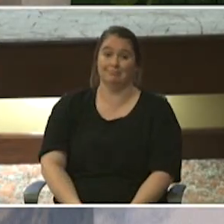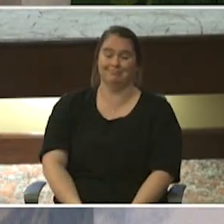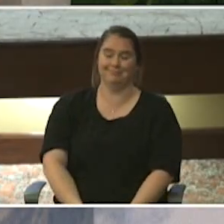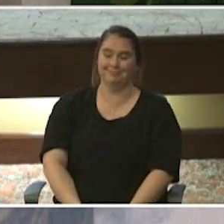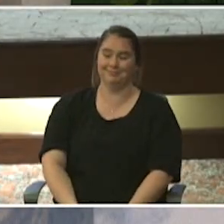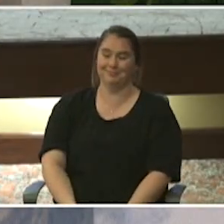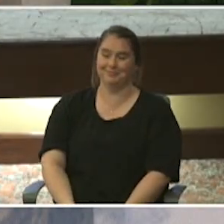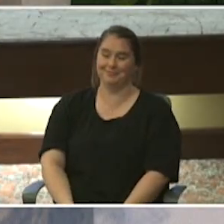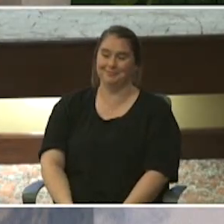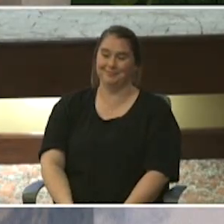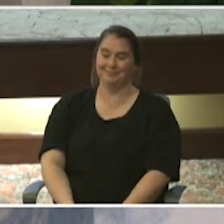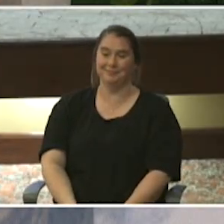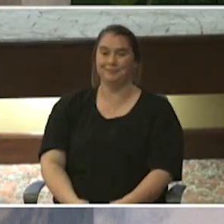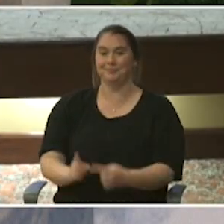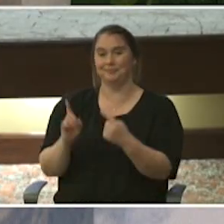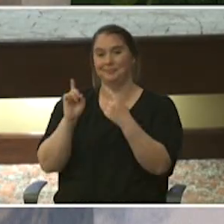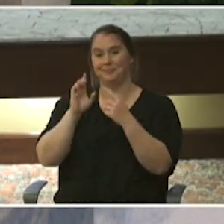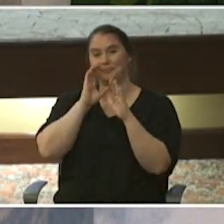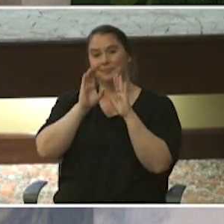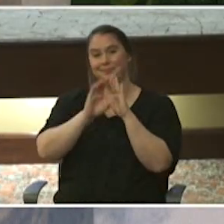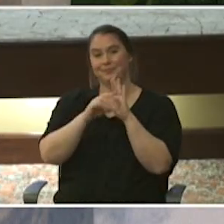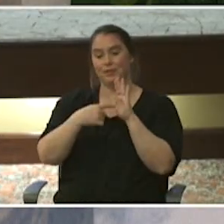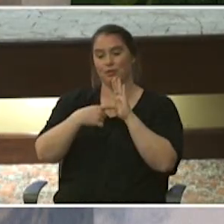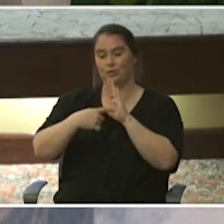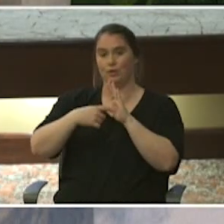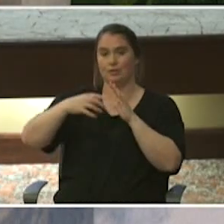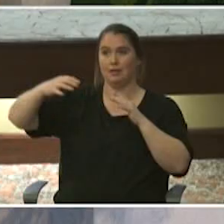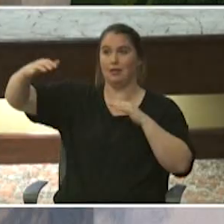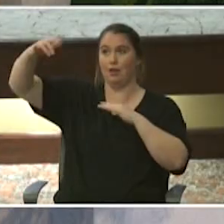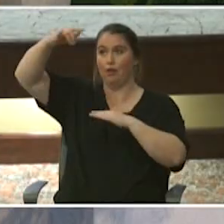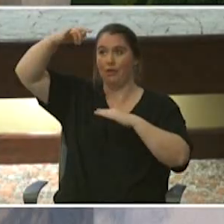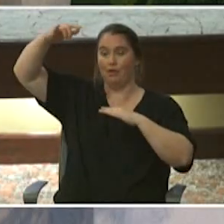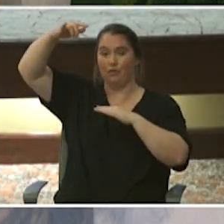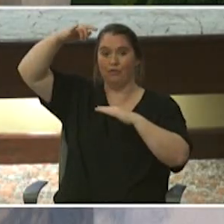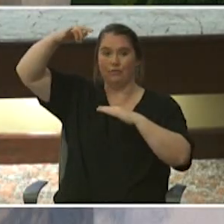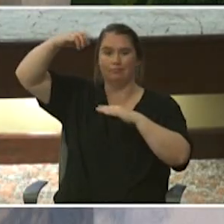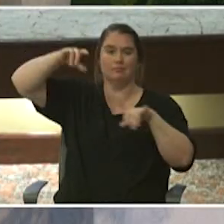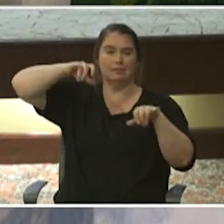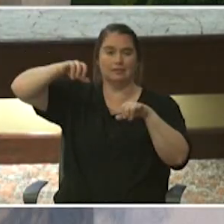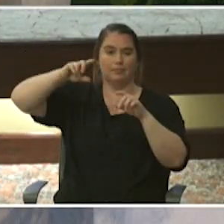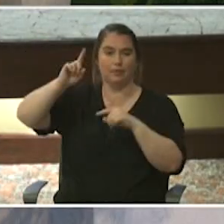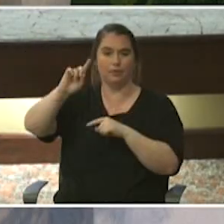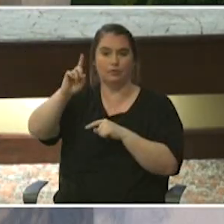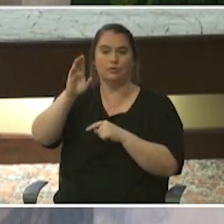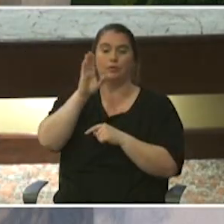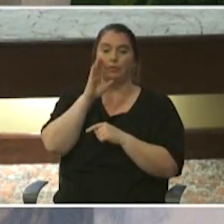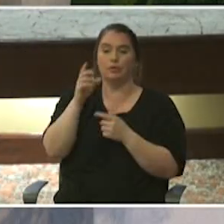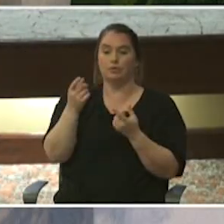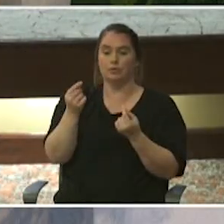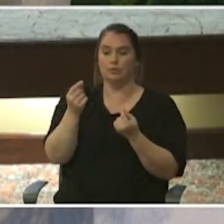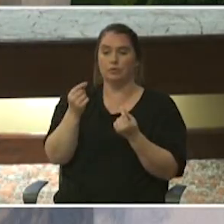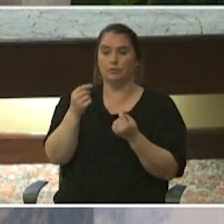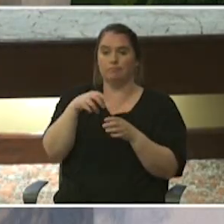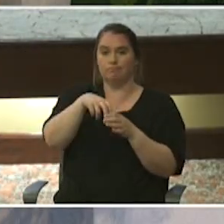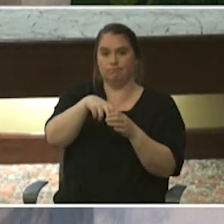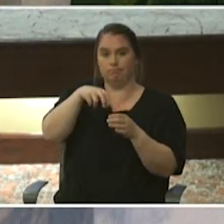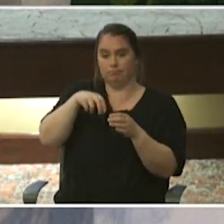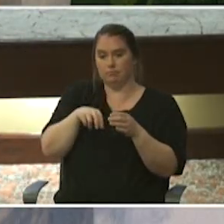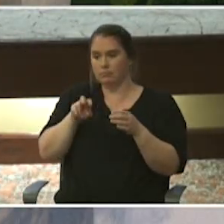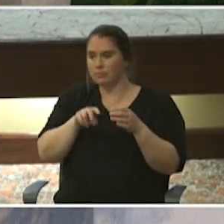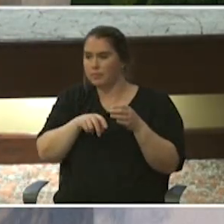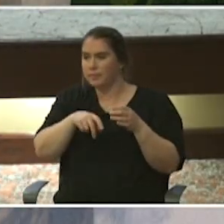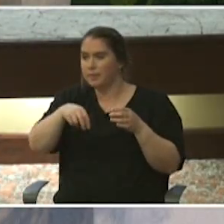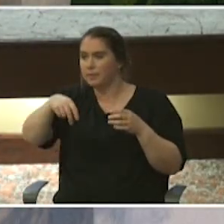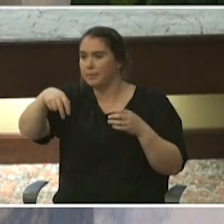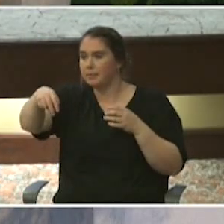This is just a rendering showing aerial, same location. This would be hopping off of the Riverwalk and walking across the